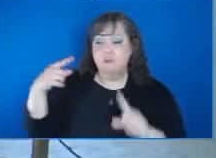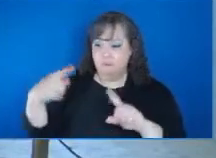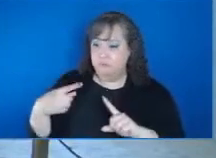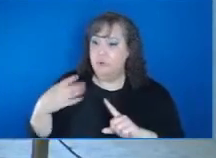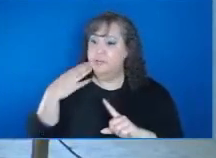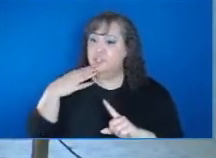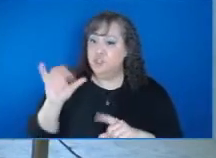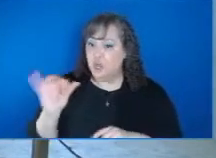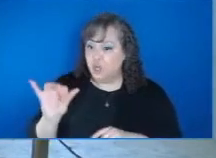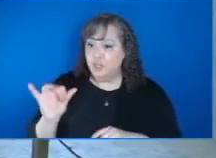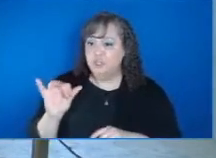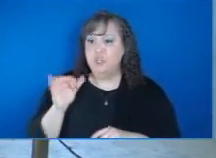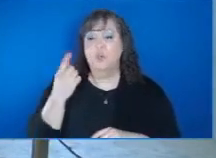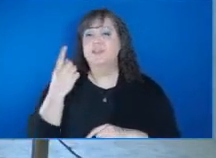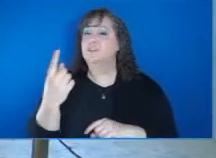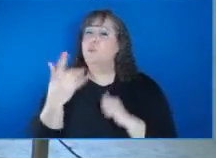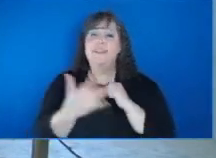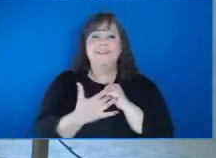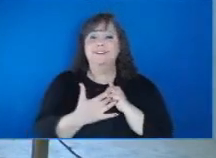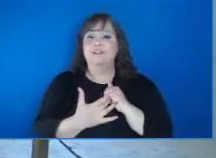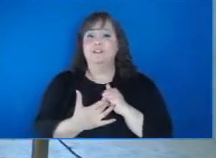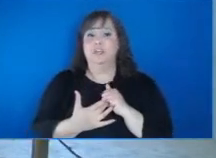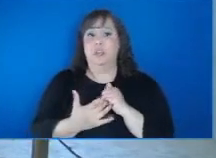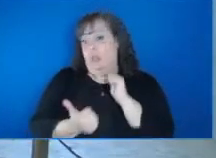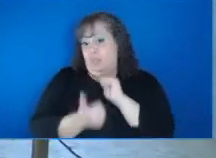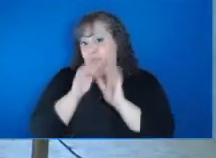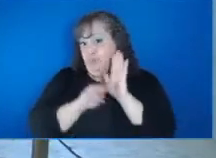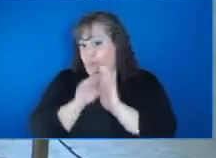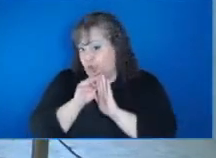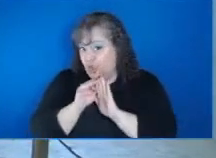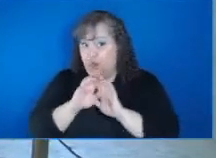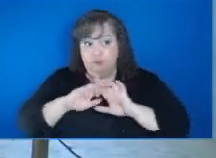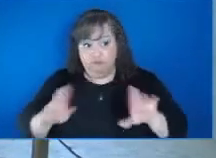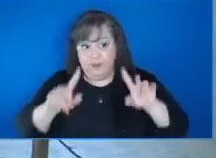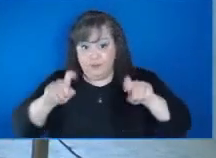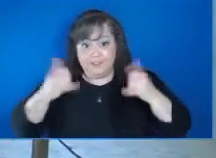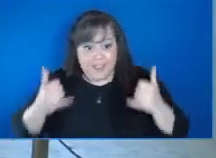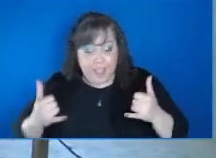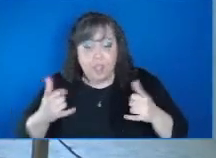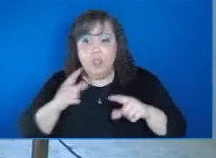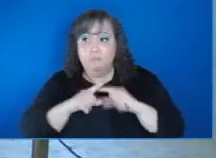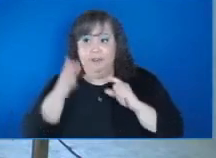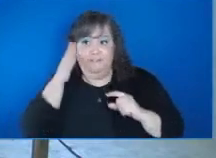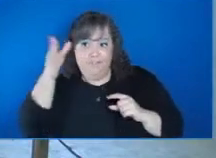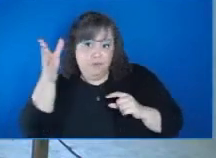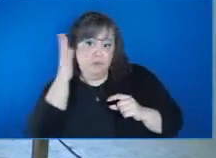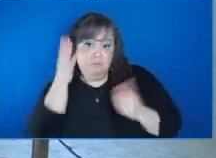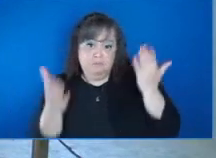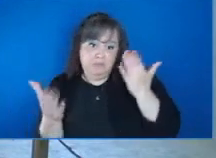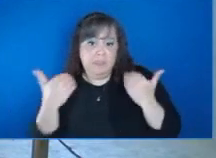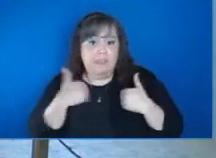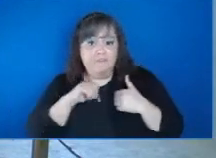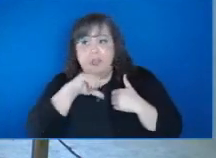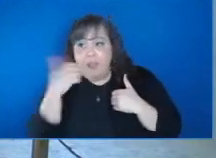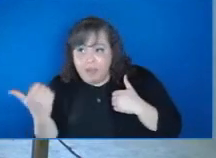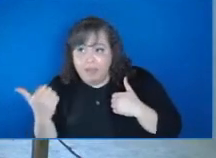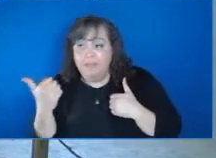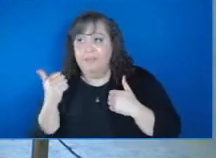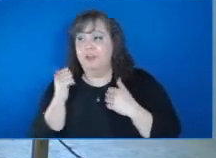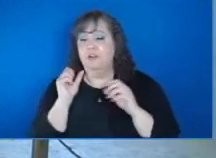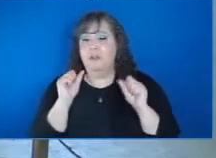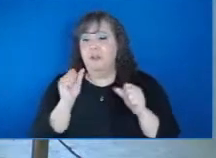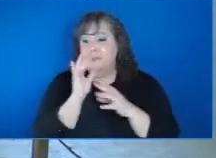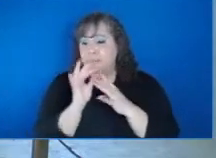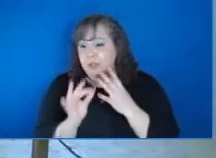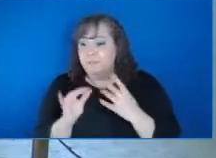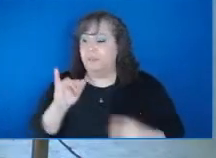that's ready to test now. Mm-hmm. Maybe in the future we'll want to have other tools in our toolkit. And people have talked about using engines, specifically the ion engines.